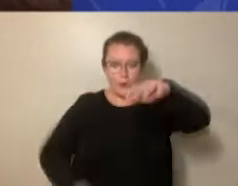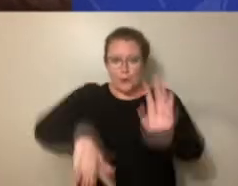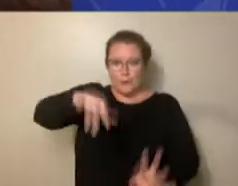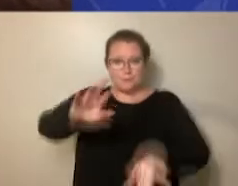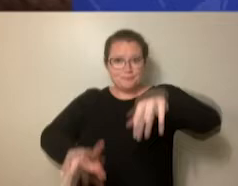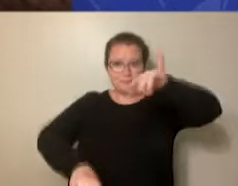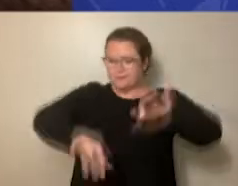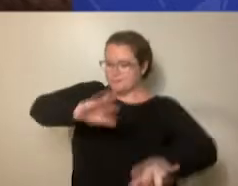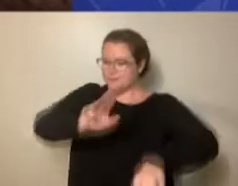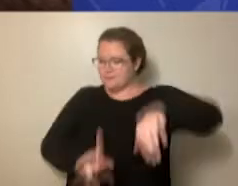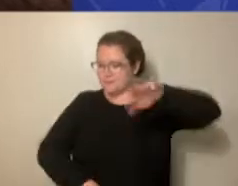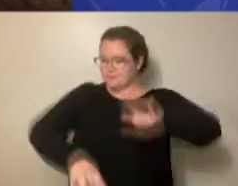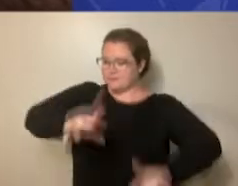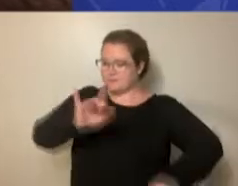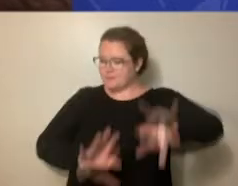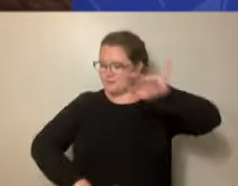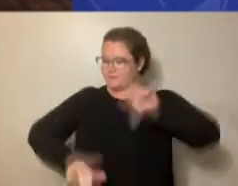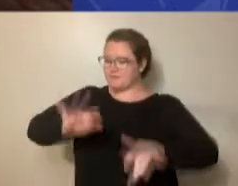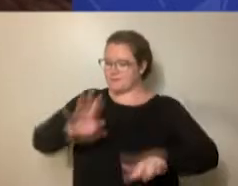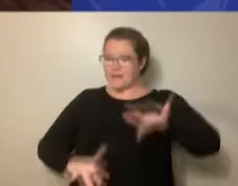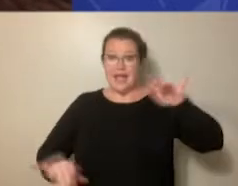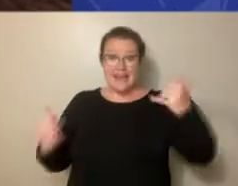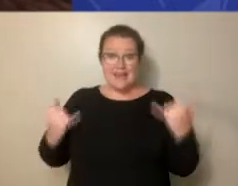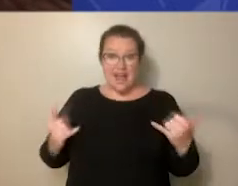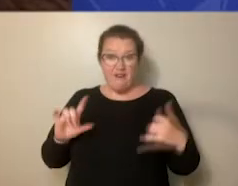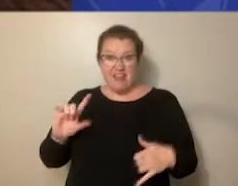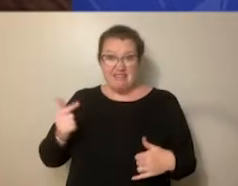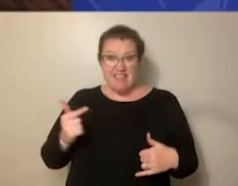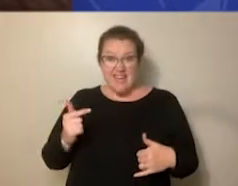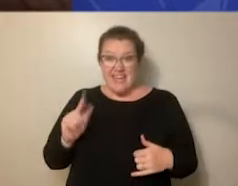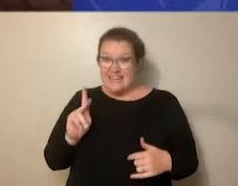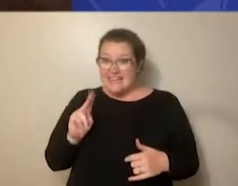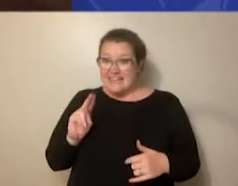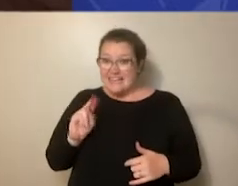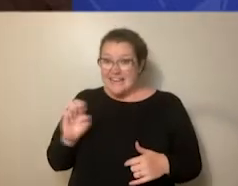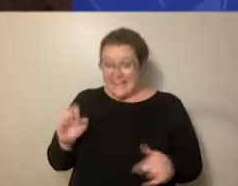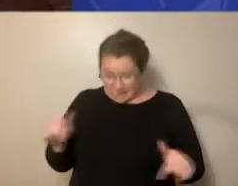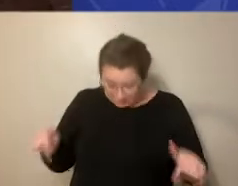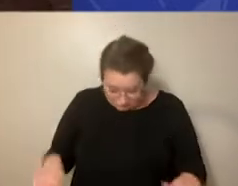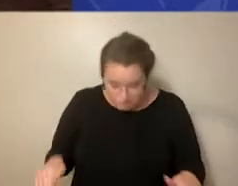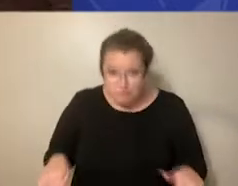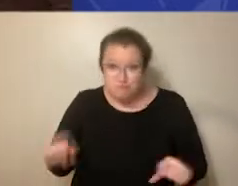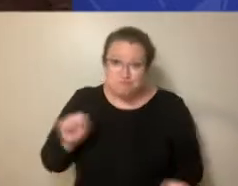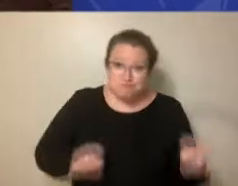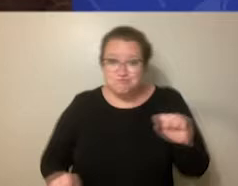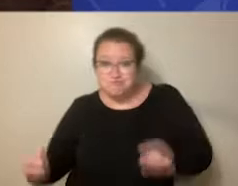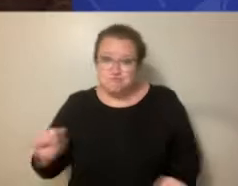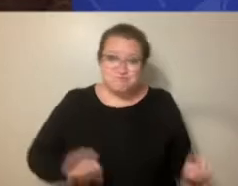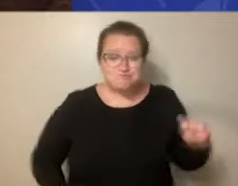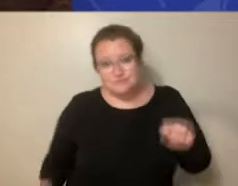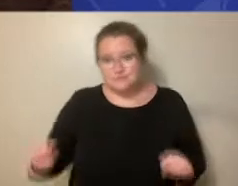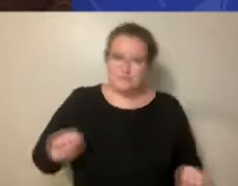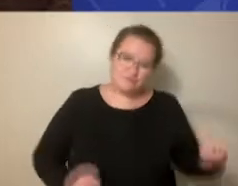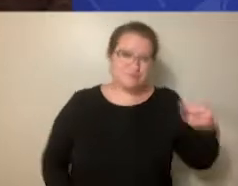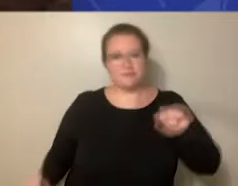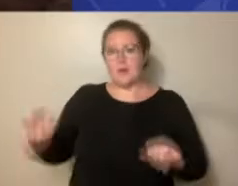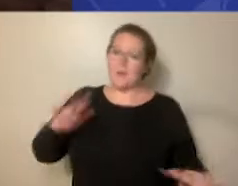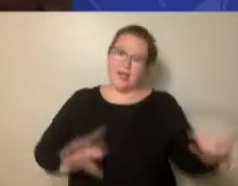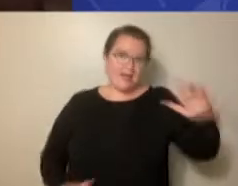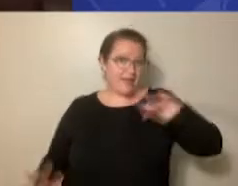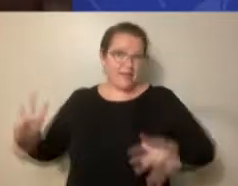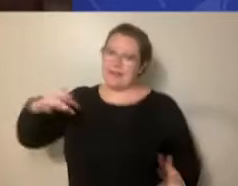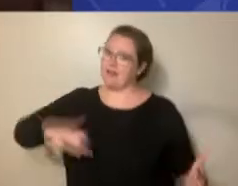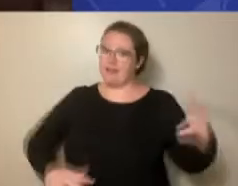And wiggling your fingers. And let it go down to your knees. And down to your knees. And wiggling.